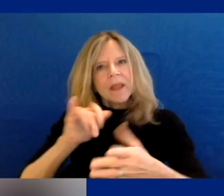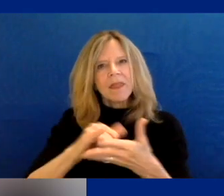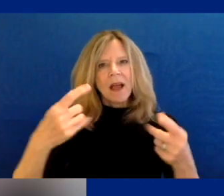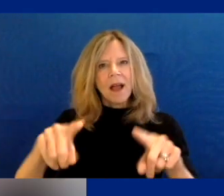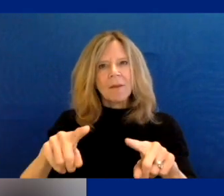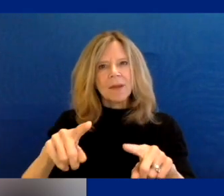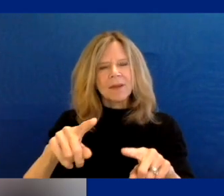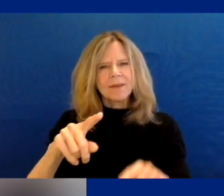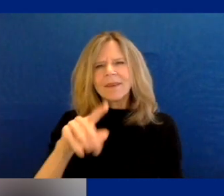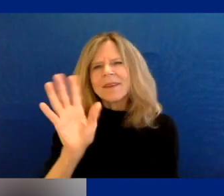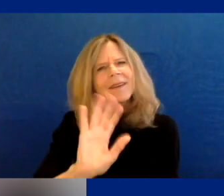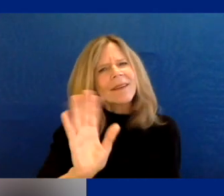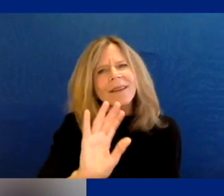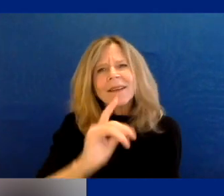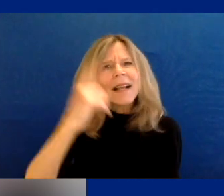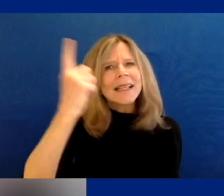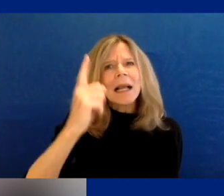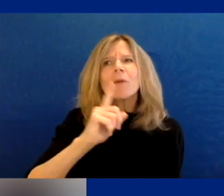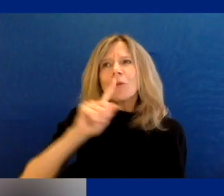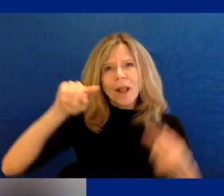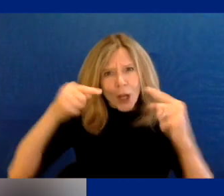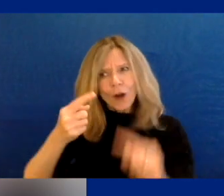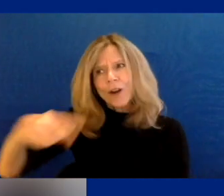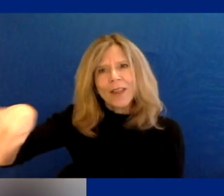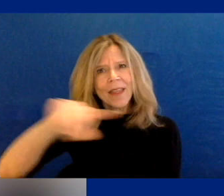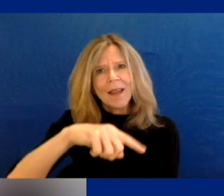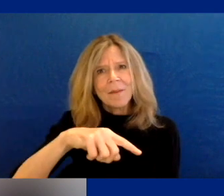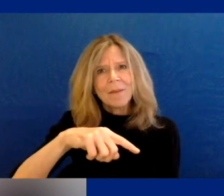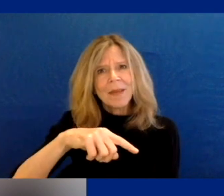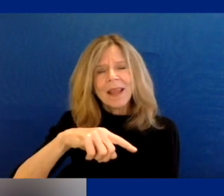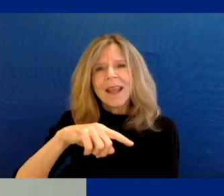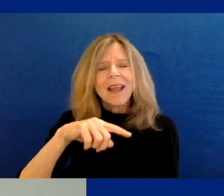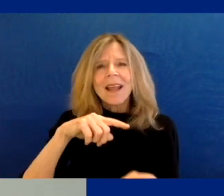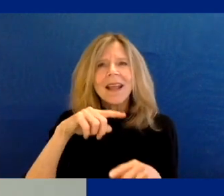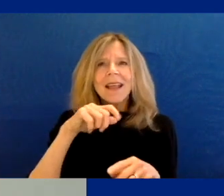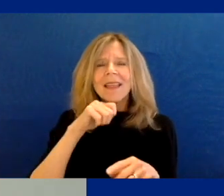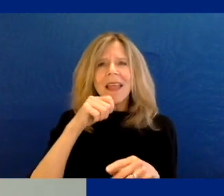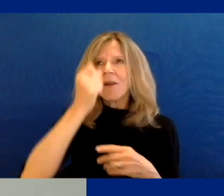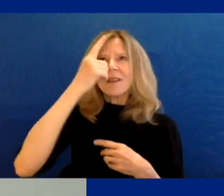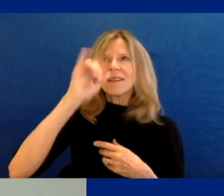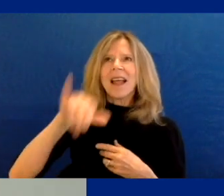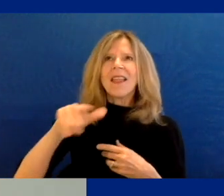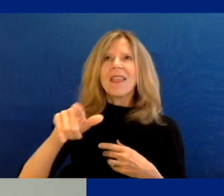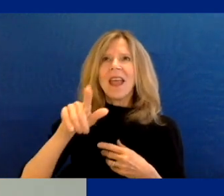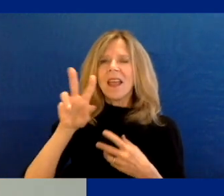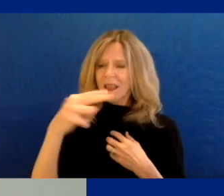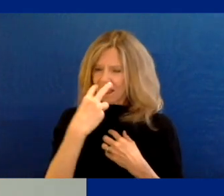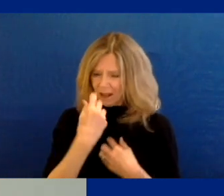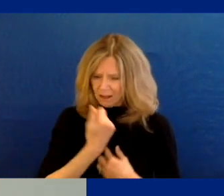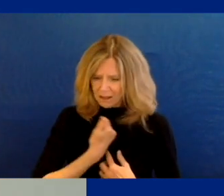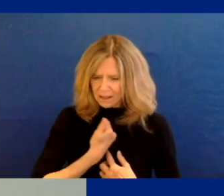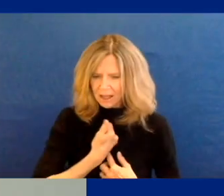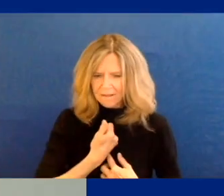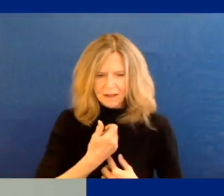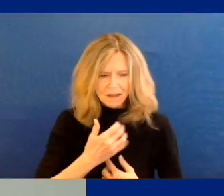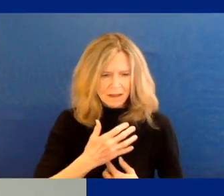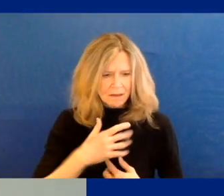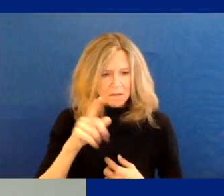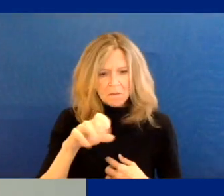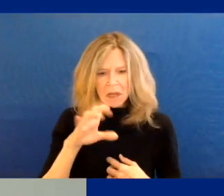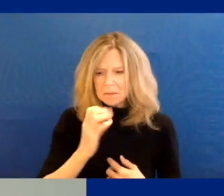happen versus somebody really inflicting harm on them. They don't see it in that kind of manner. They see it